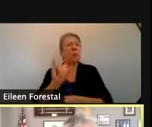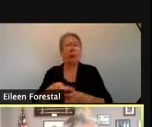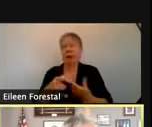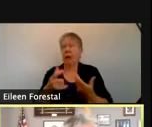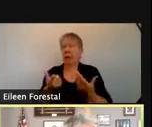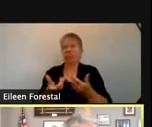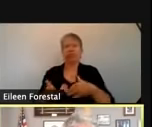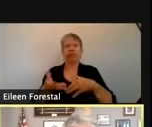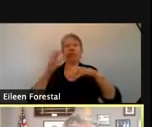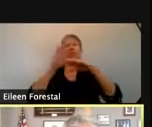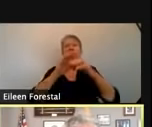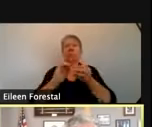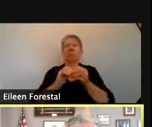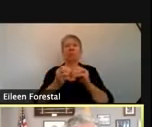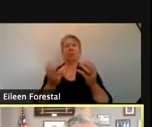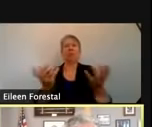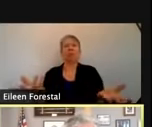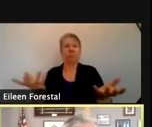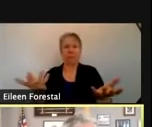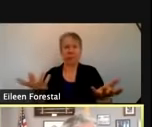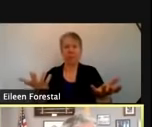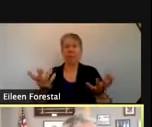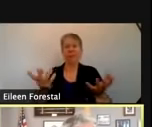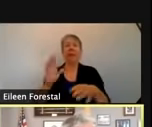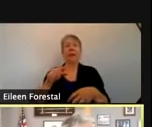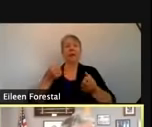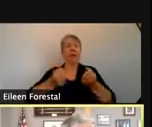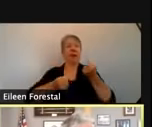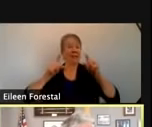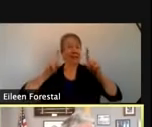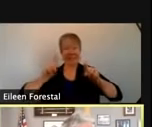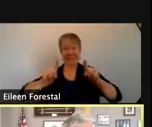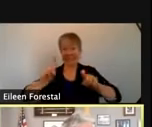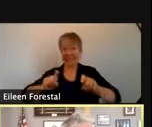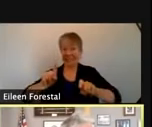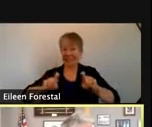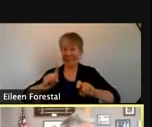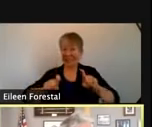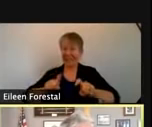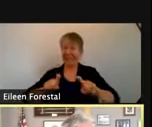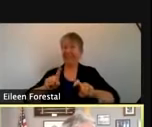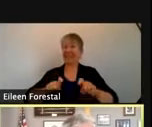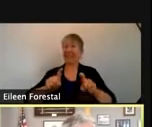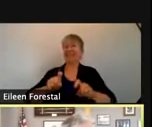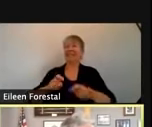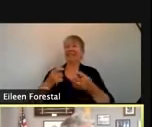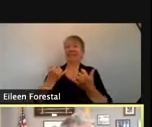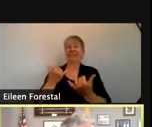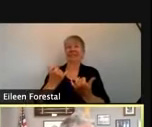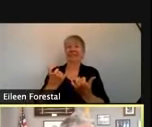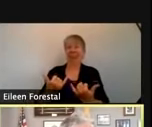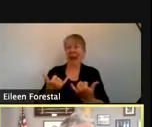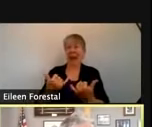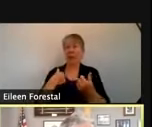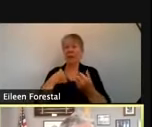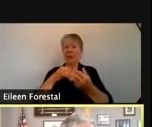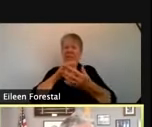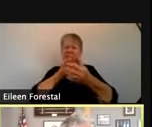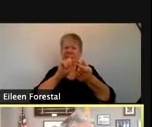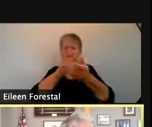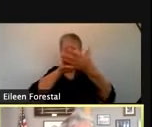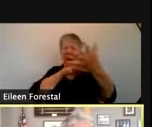ahead of schedule thanks to some creative scheduling, and there's currently no wait for driver testing